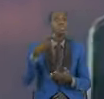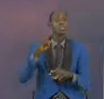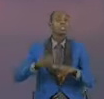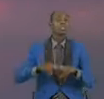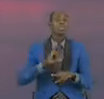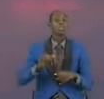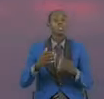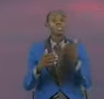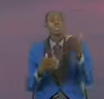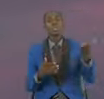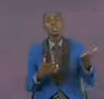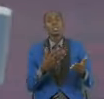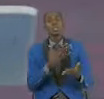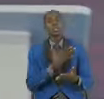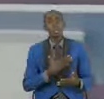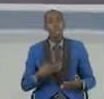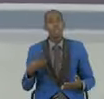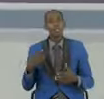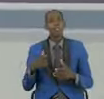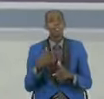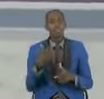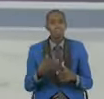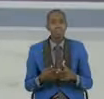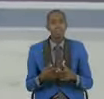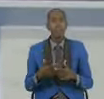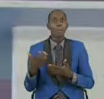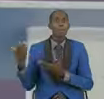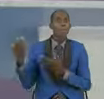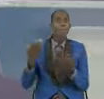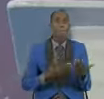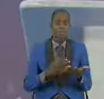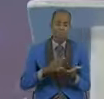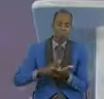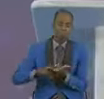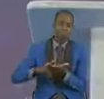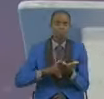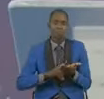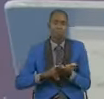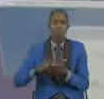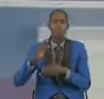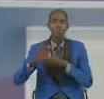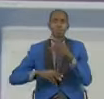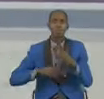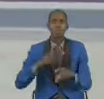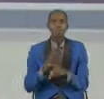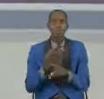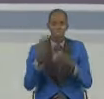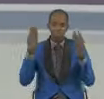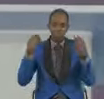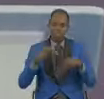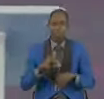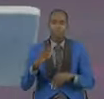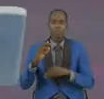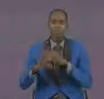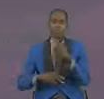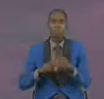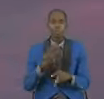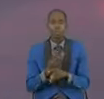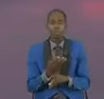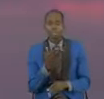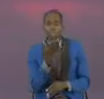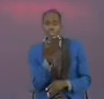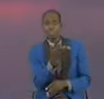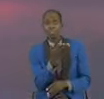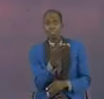and then bring the dancing of the world and the dressing of the world right in my